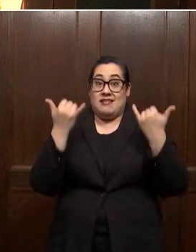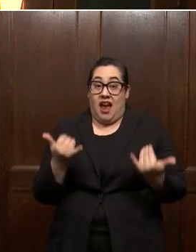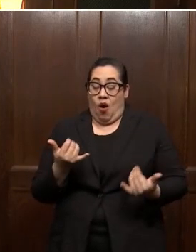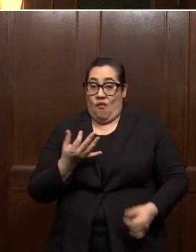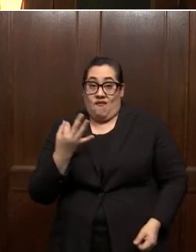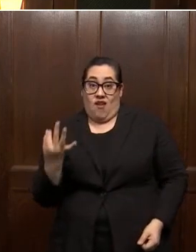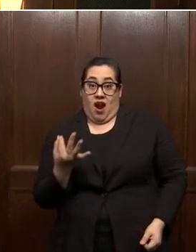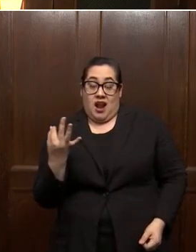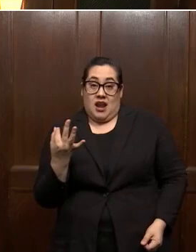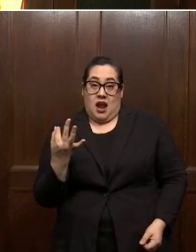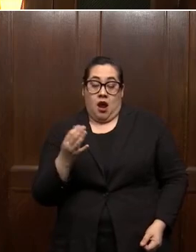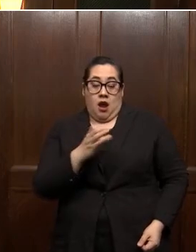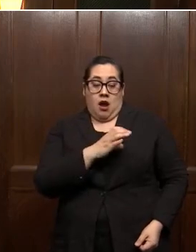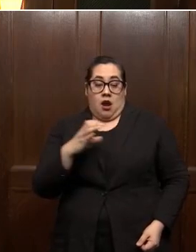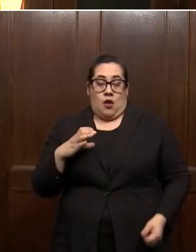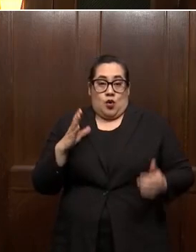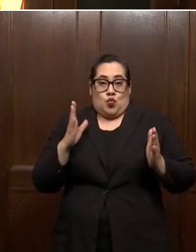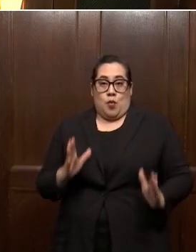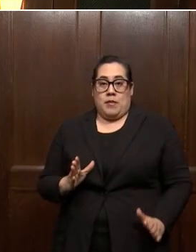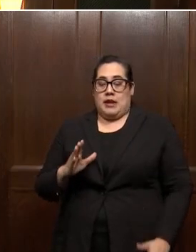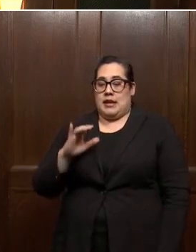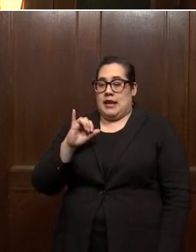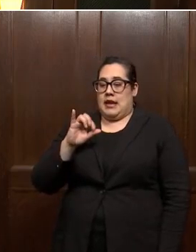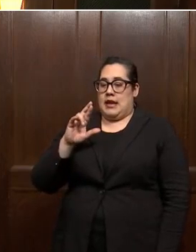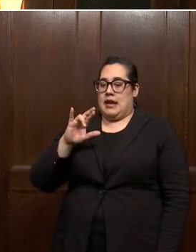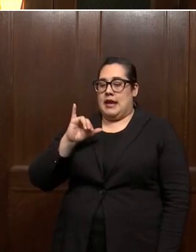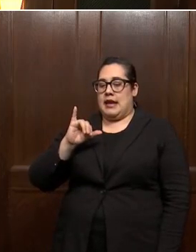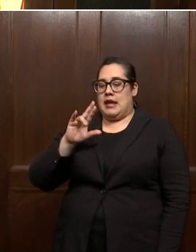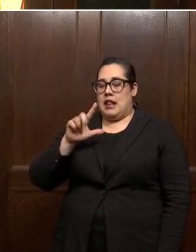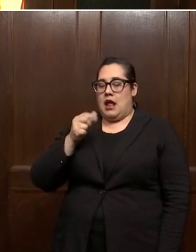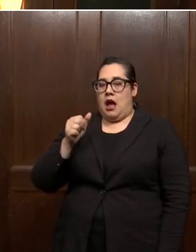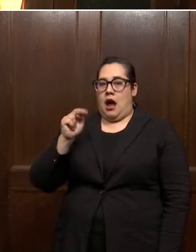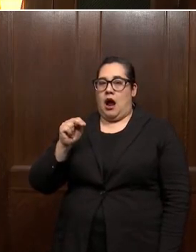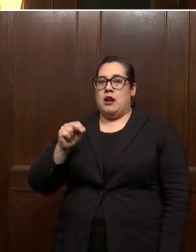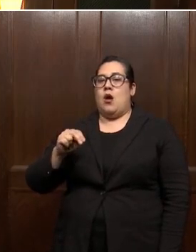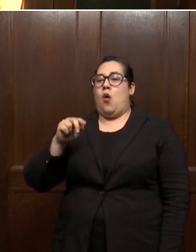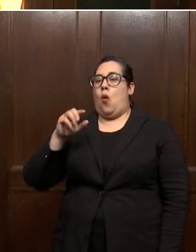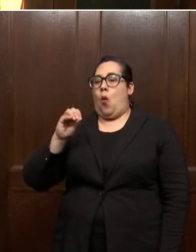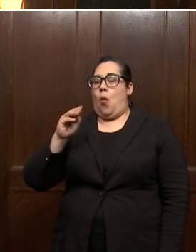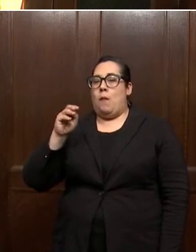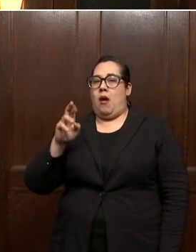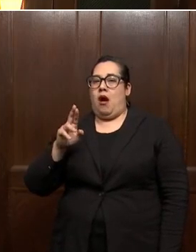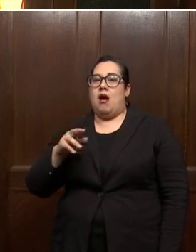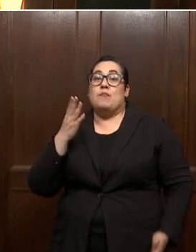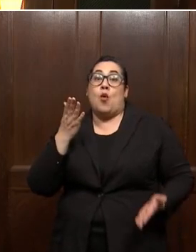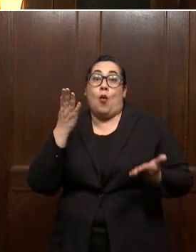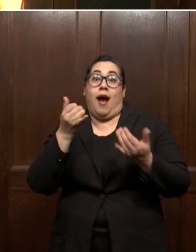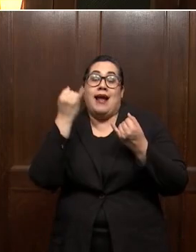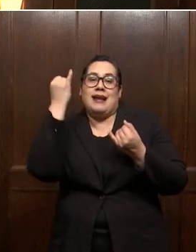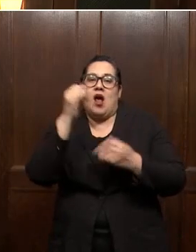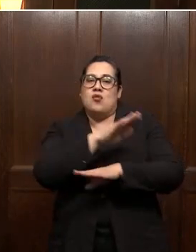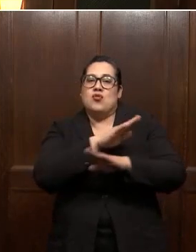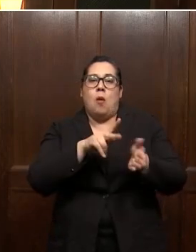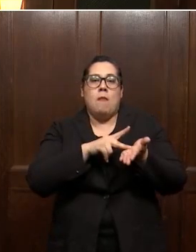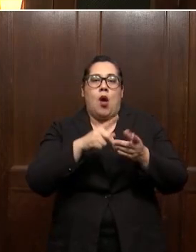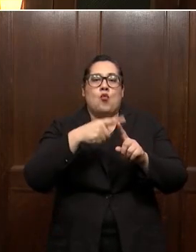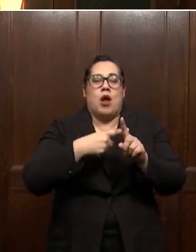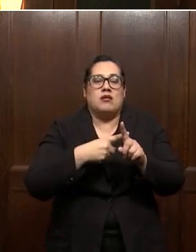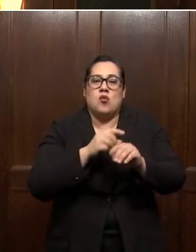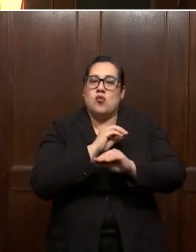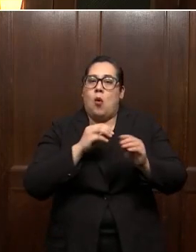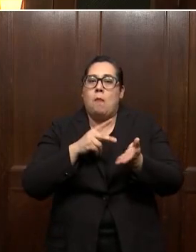Friday, Congresswoman Ilhan Omar proposed the idea of not paying rent or the mortgages on the houses,